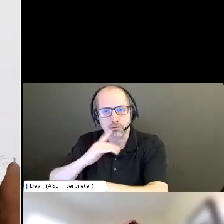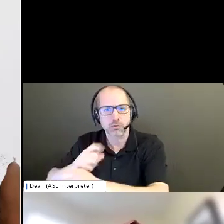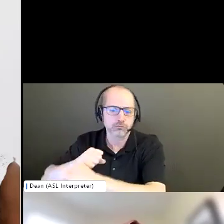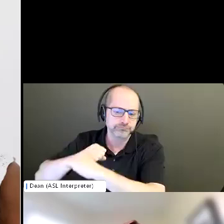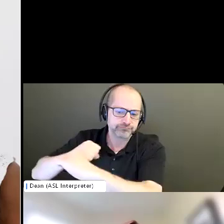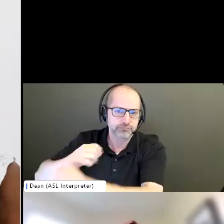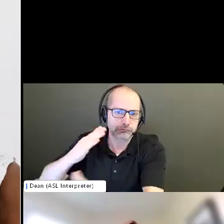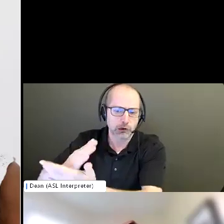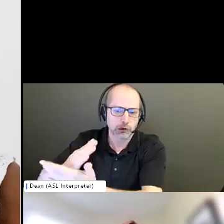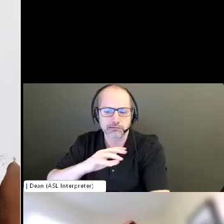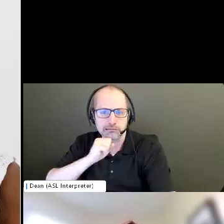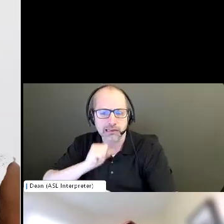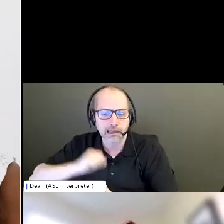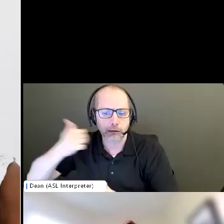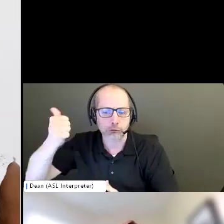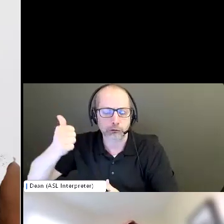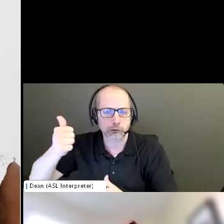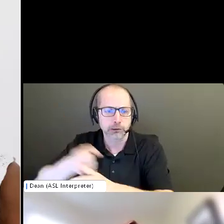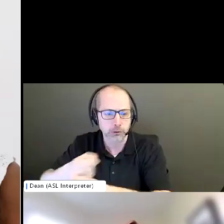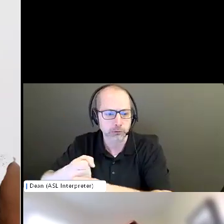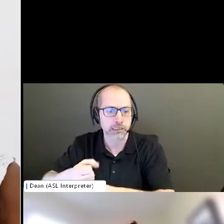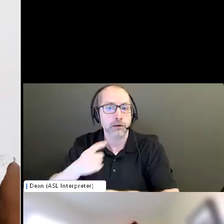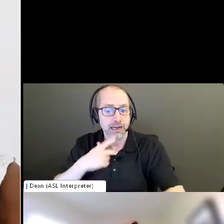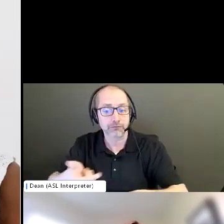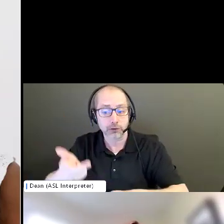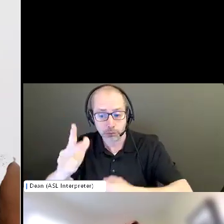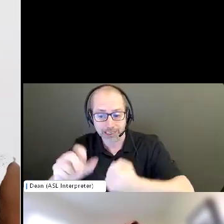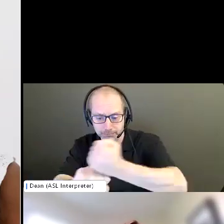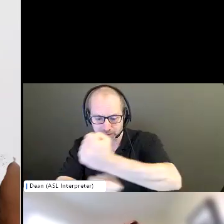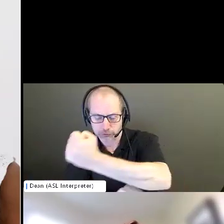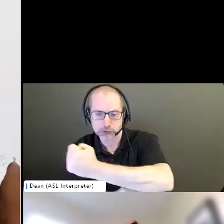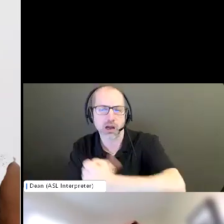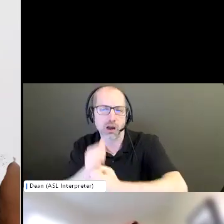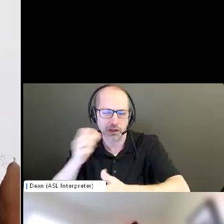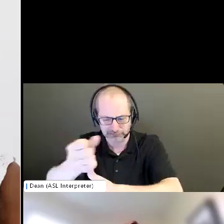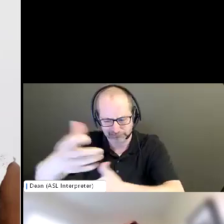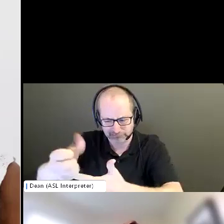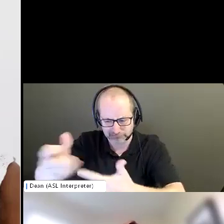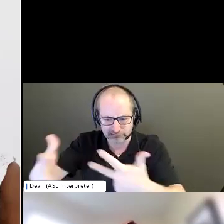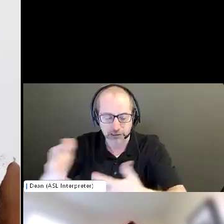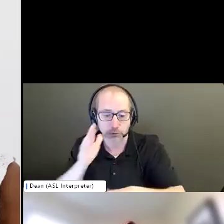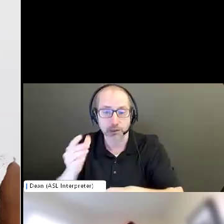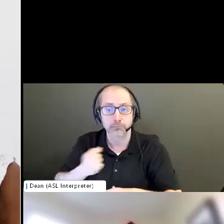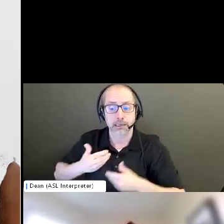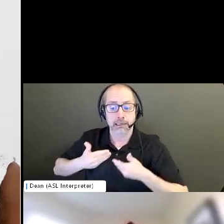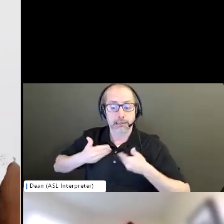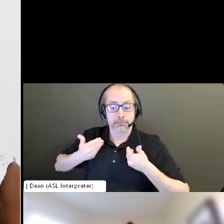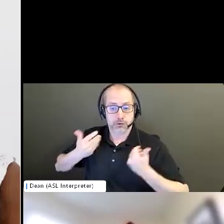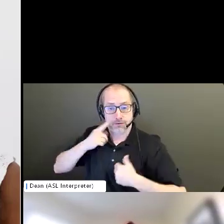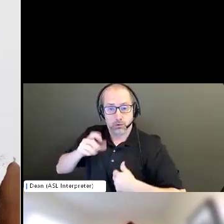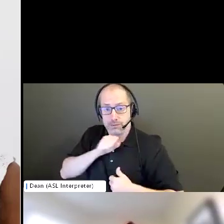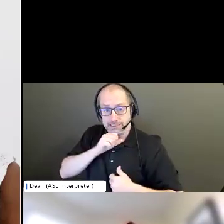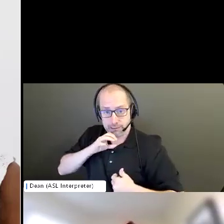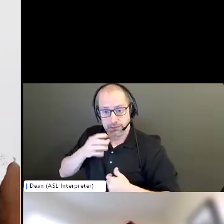pillars, which I'll talk about when we get to our session in more detail, but we are funded through the Ministry for Seniors and